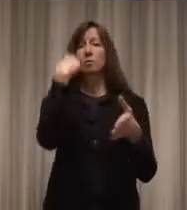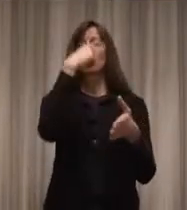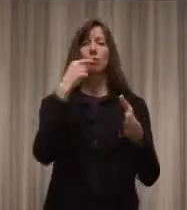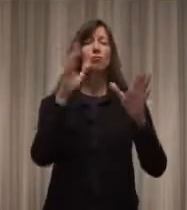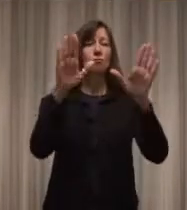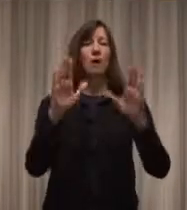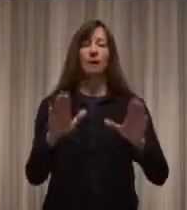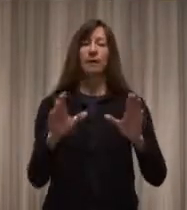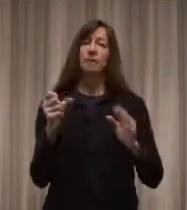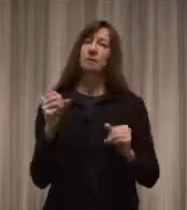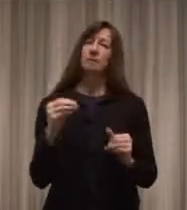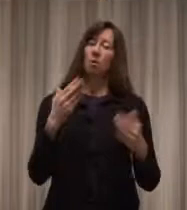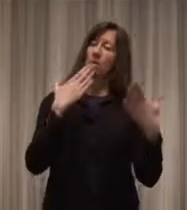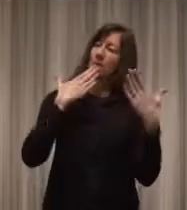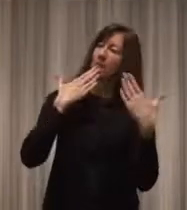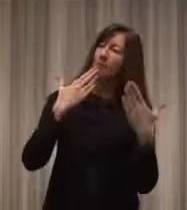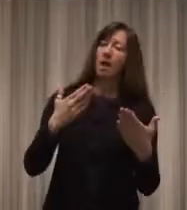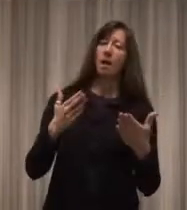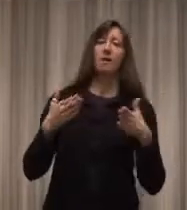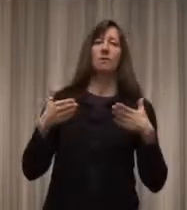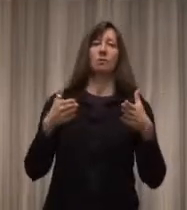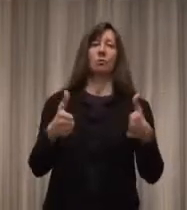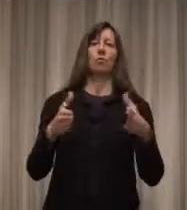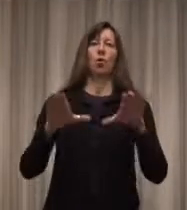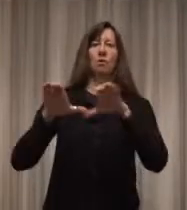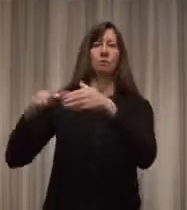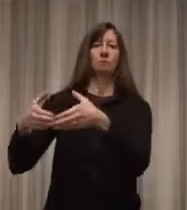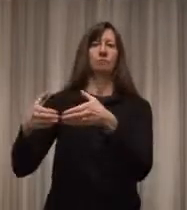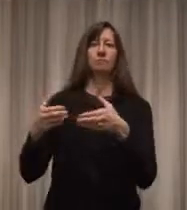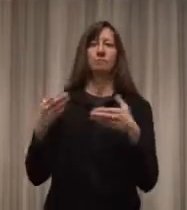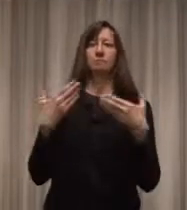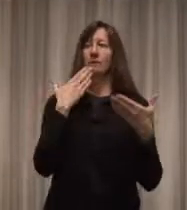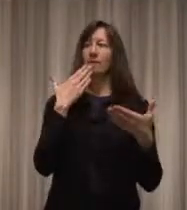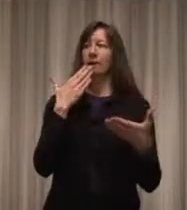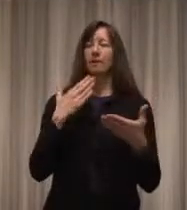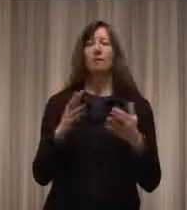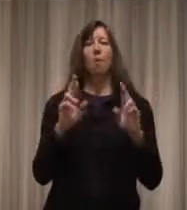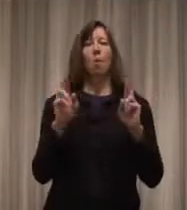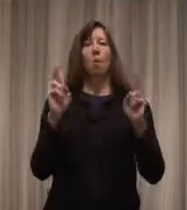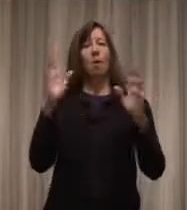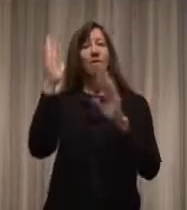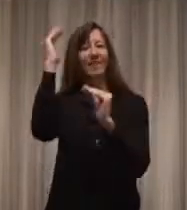for their work. Hopefully they're going to get a chance to rest up here shortly, if not already.